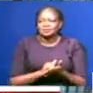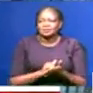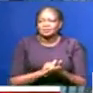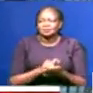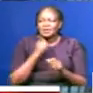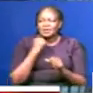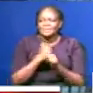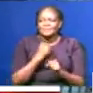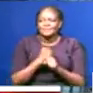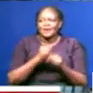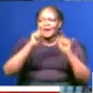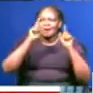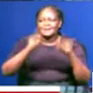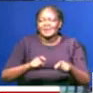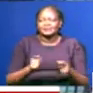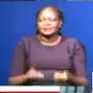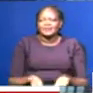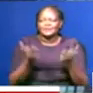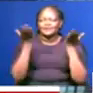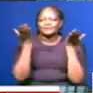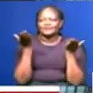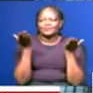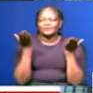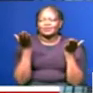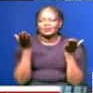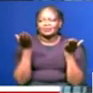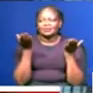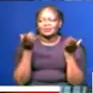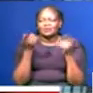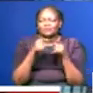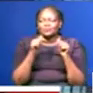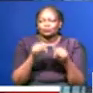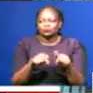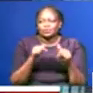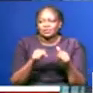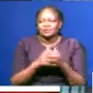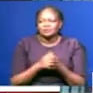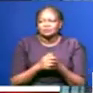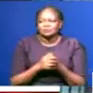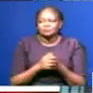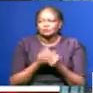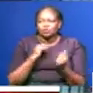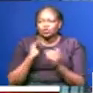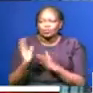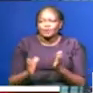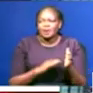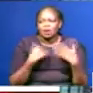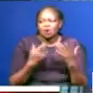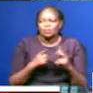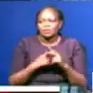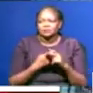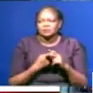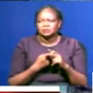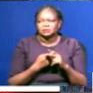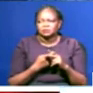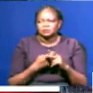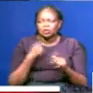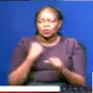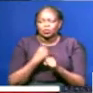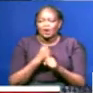Performance lazima iende juu. Tafadhali kuanzia leo, kama plan au we start breaking records.